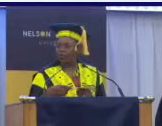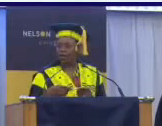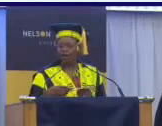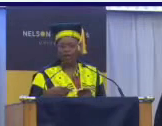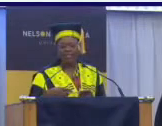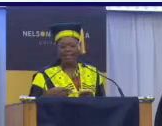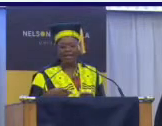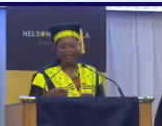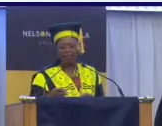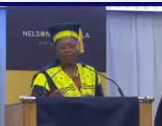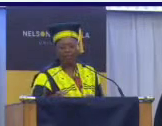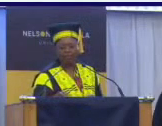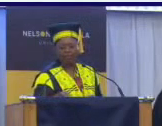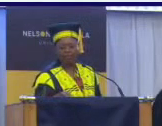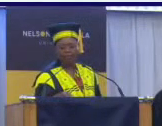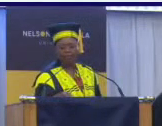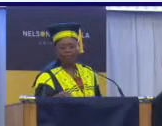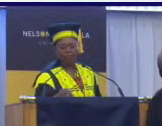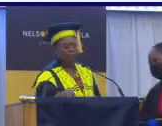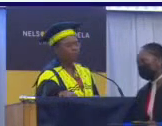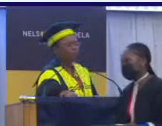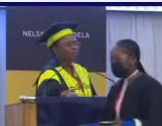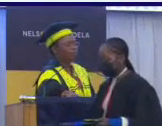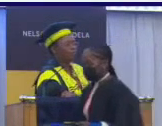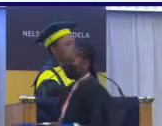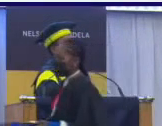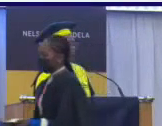Zuziwe Kwetana.